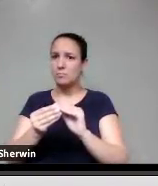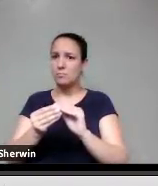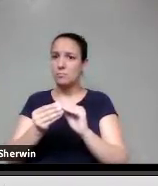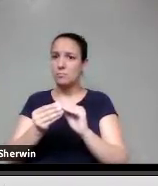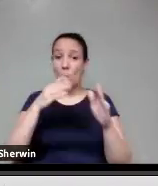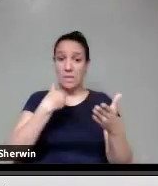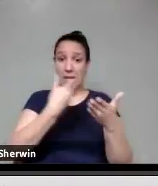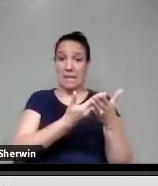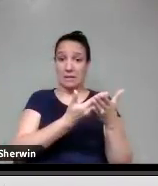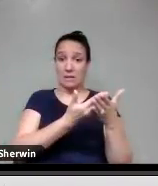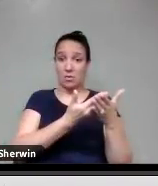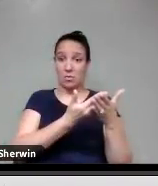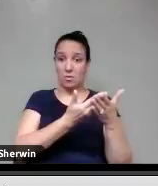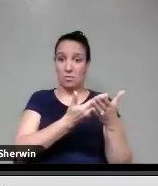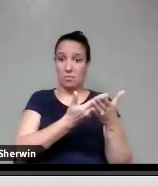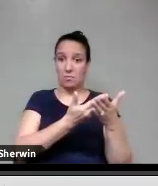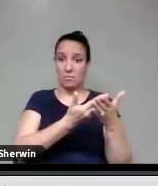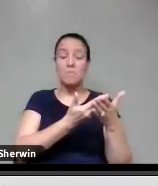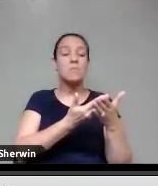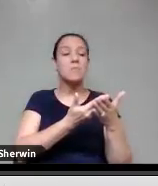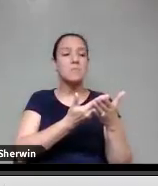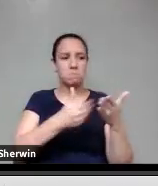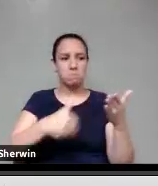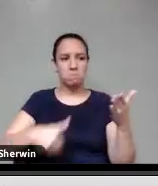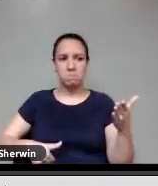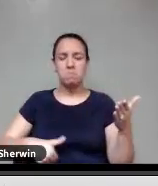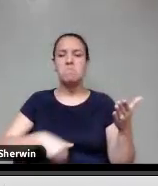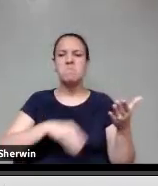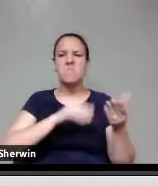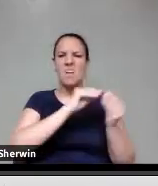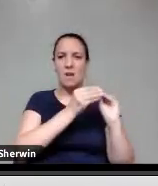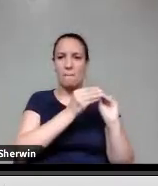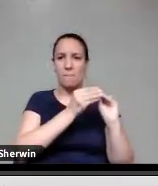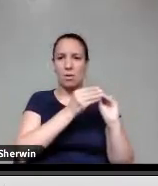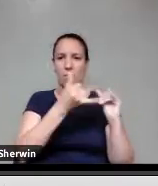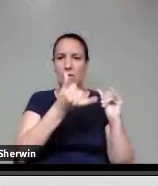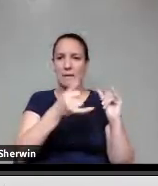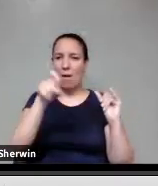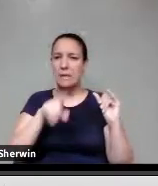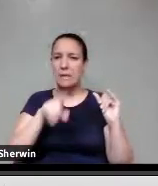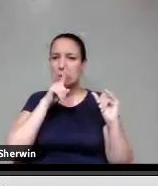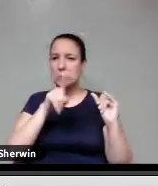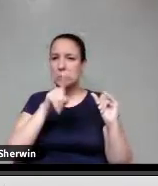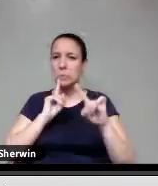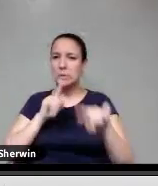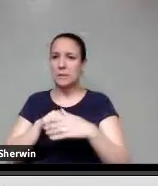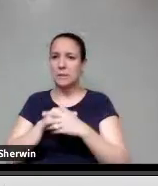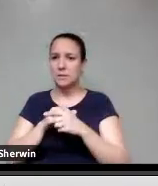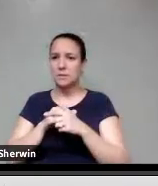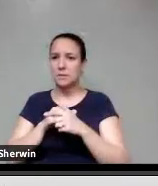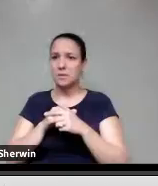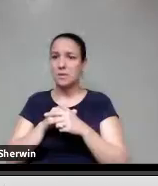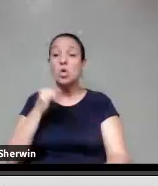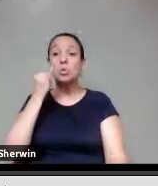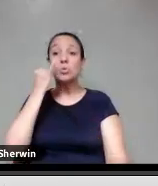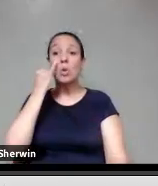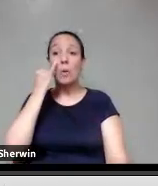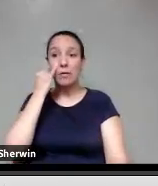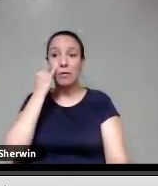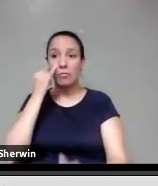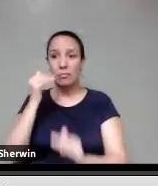written the number, because I figure that was from their gut, I need to get their true response, then I say, if it was less than a